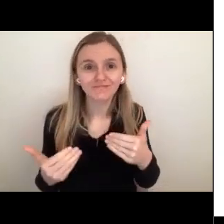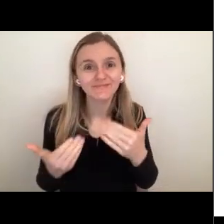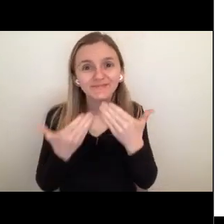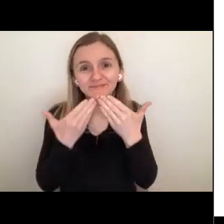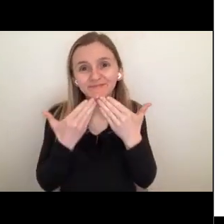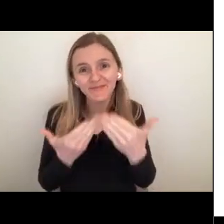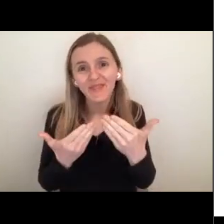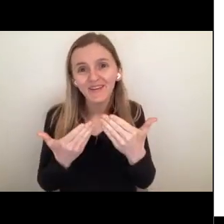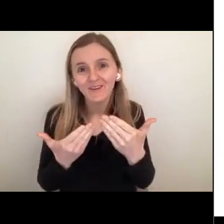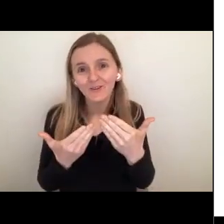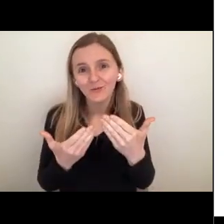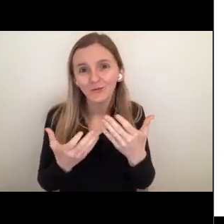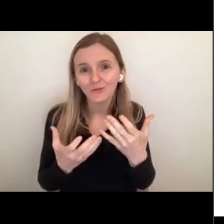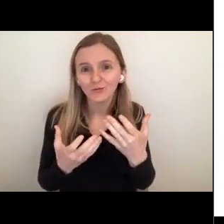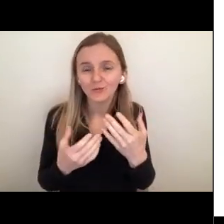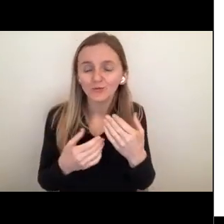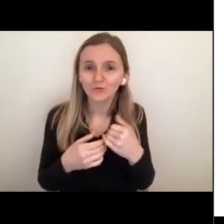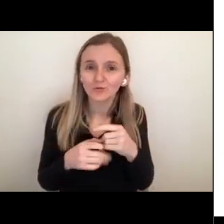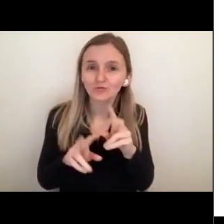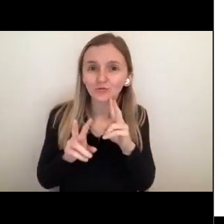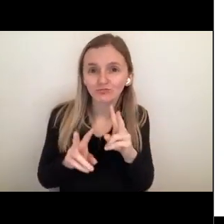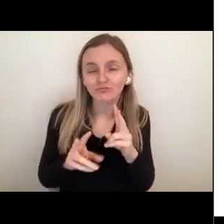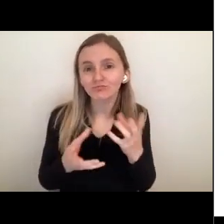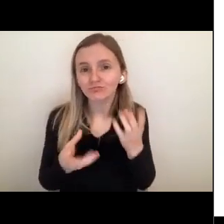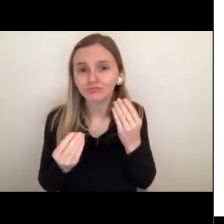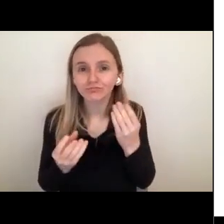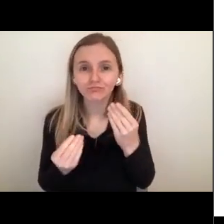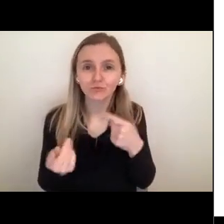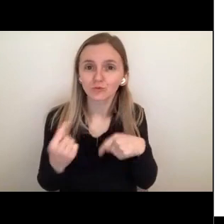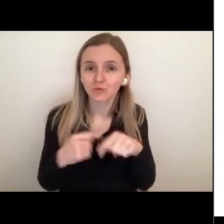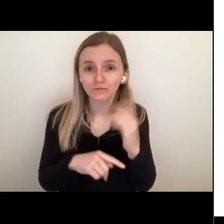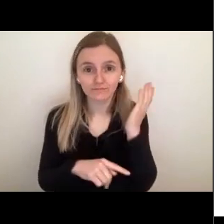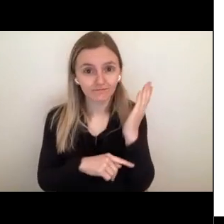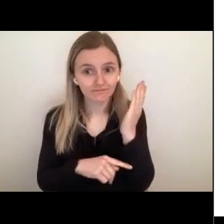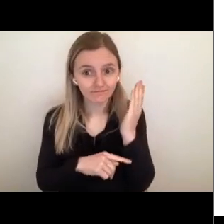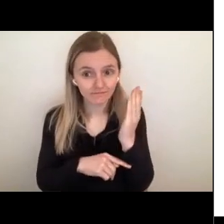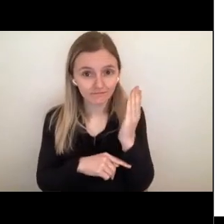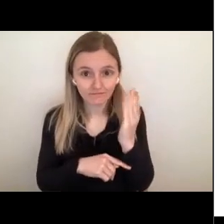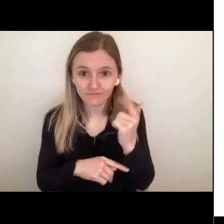for listening, everybody. I believe we have some questions.